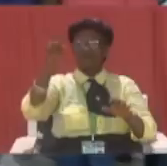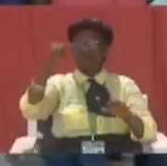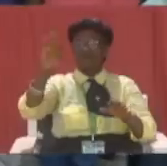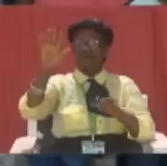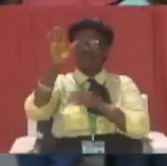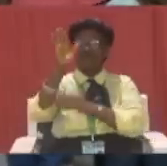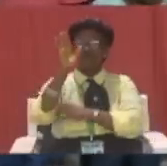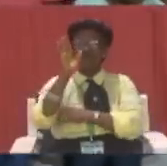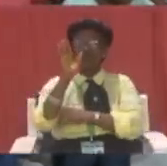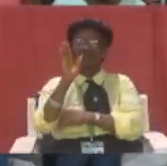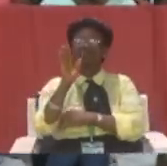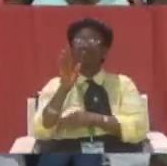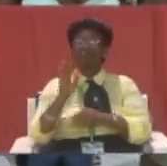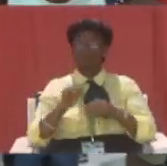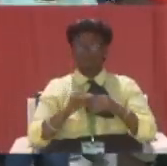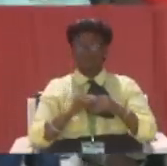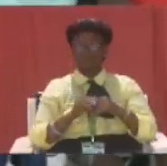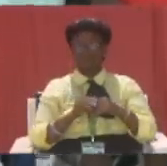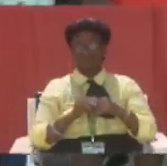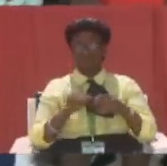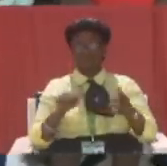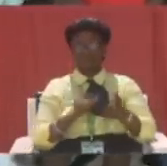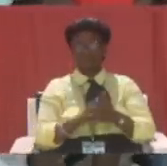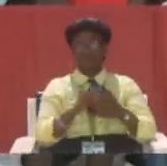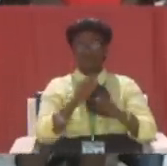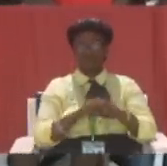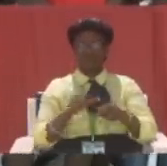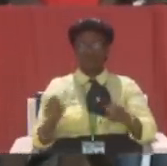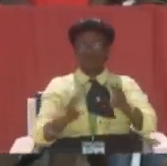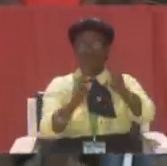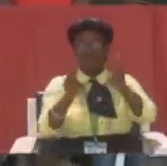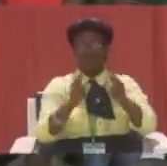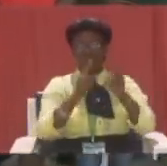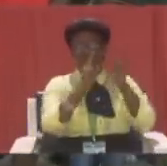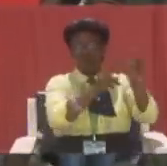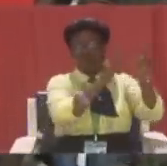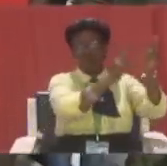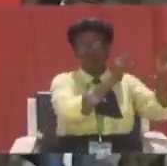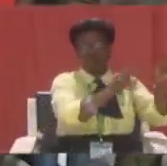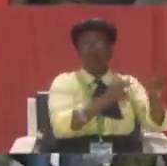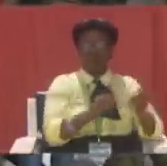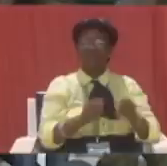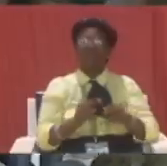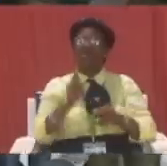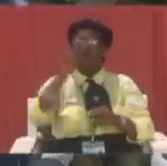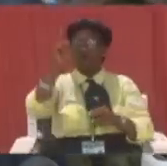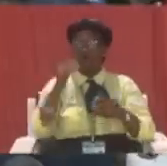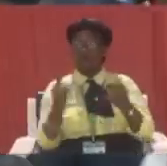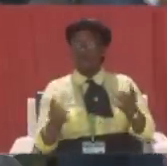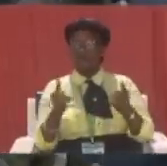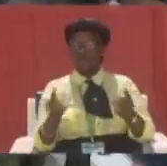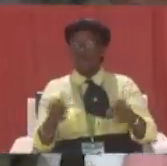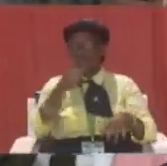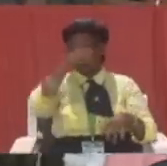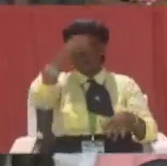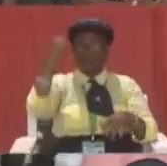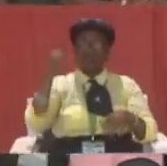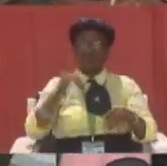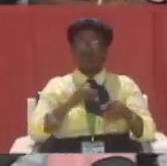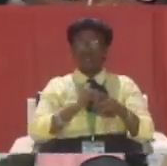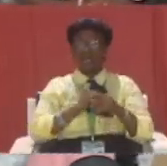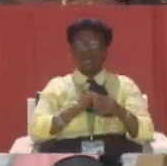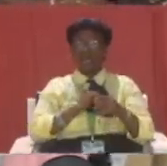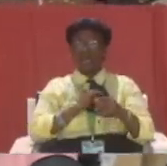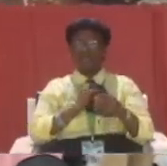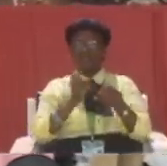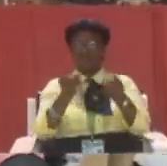Those of you on the way, you have to hurry up now, because I want to pray for salvation. But